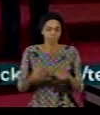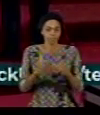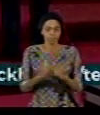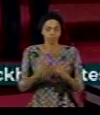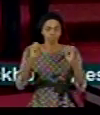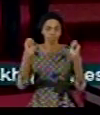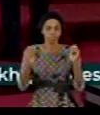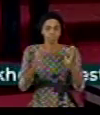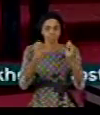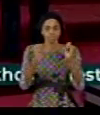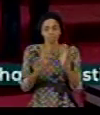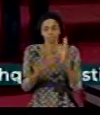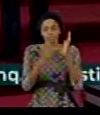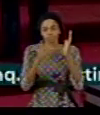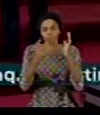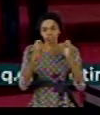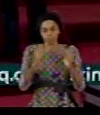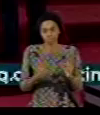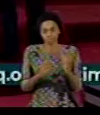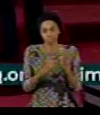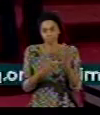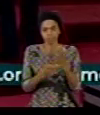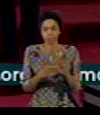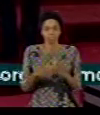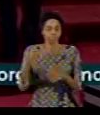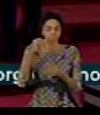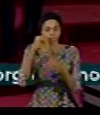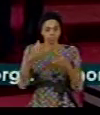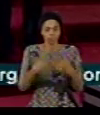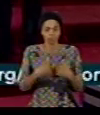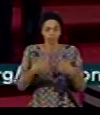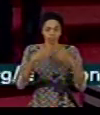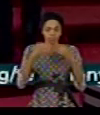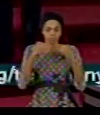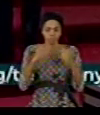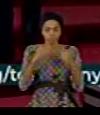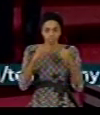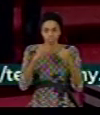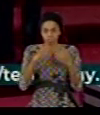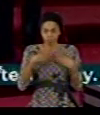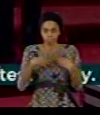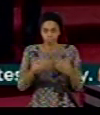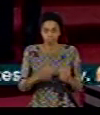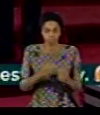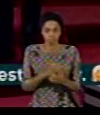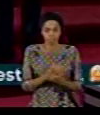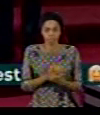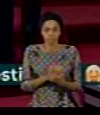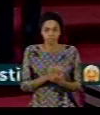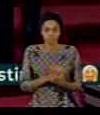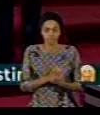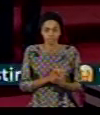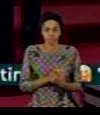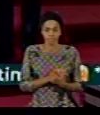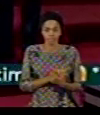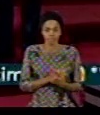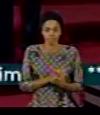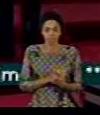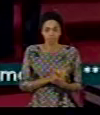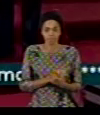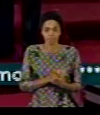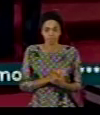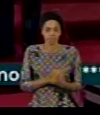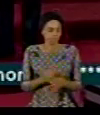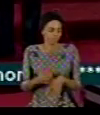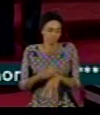program, I have a healing. Infect was affecting me and my family. Scratching of body